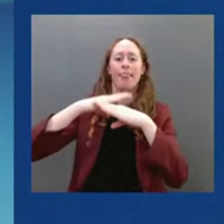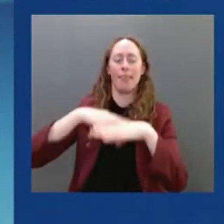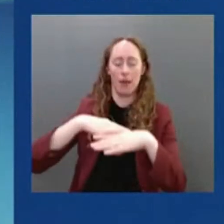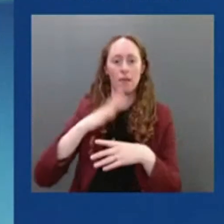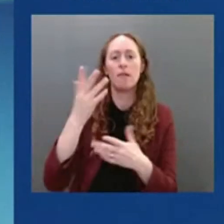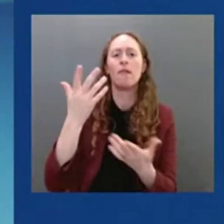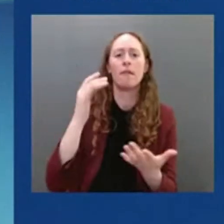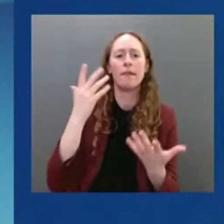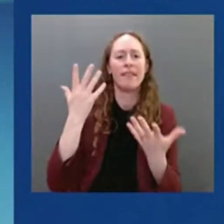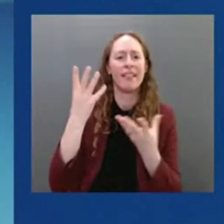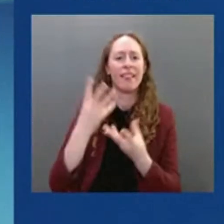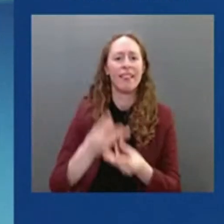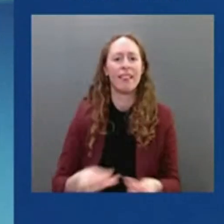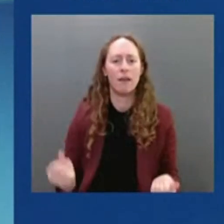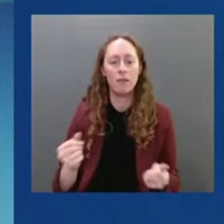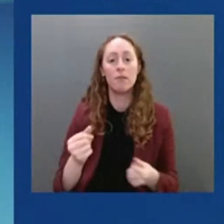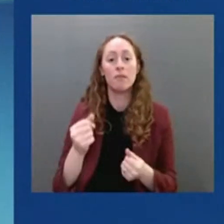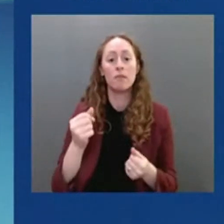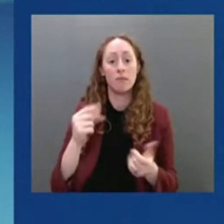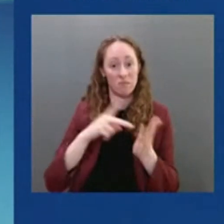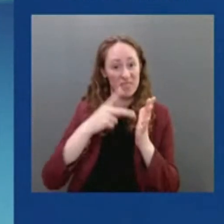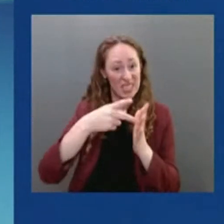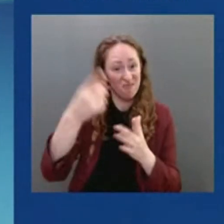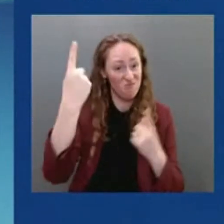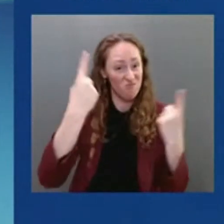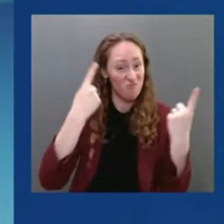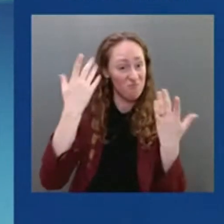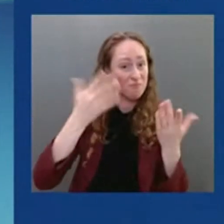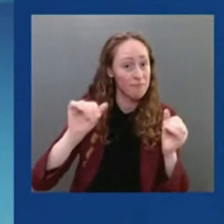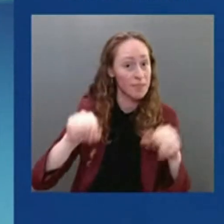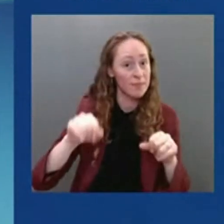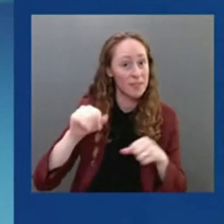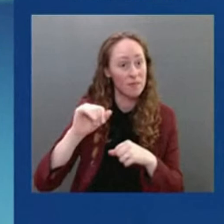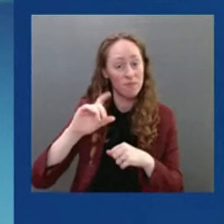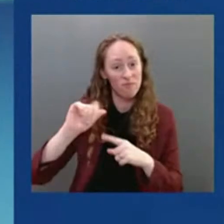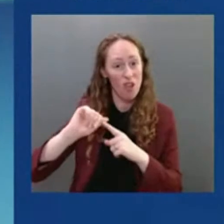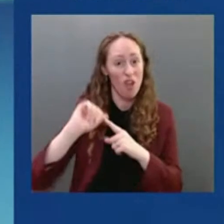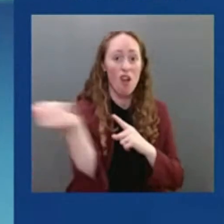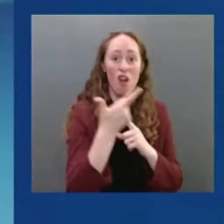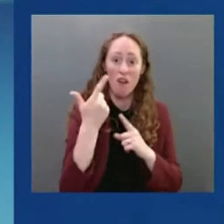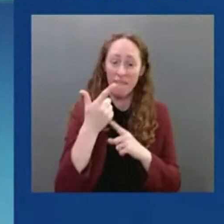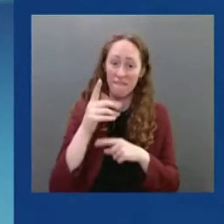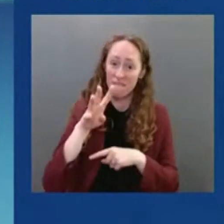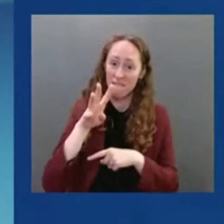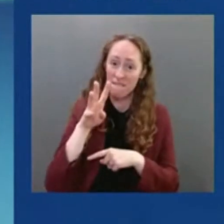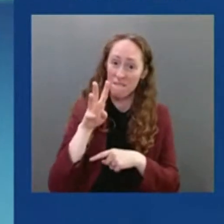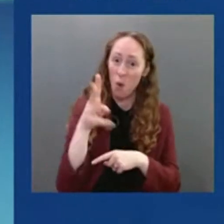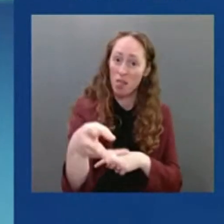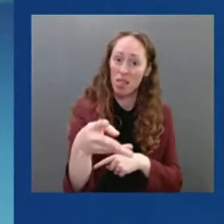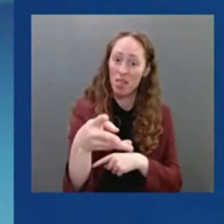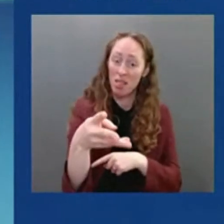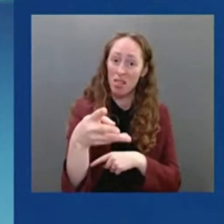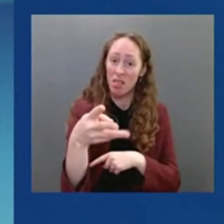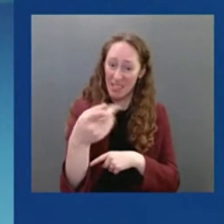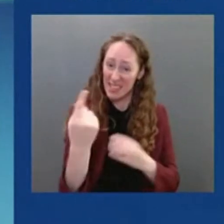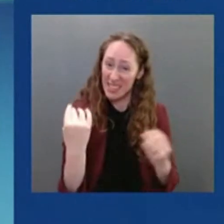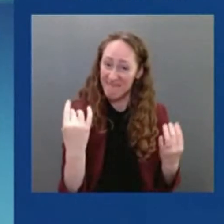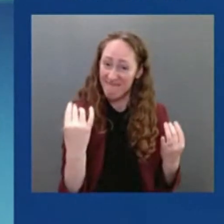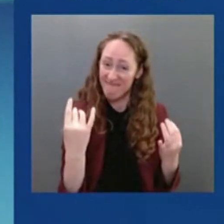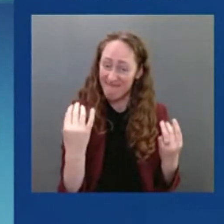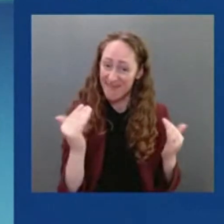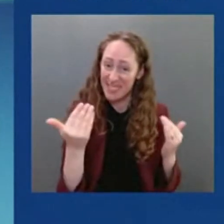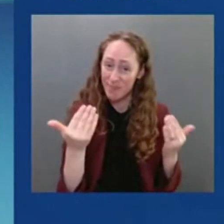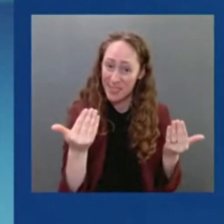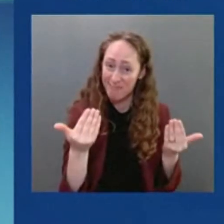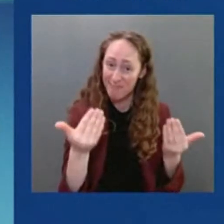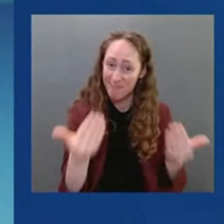waning immunity. Can you update us on the administration's thinking on that? And then on the multivalent vaccine development,